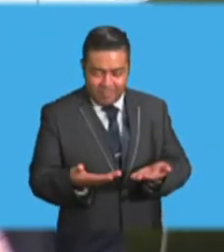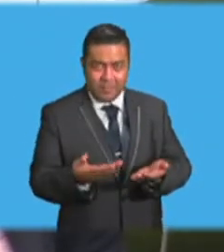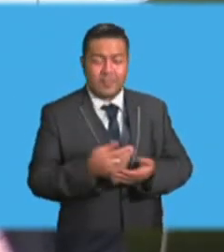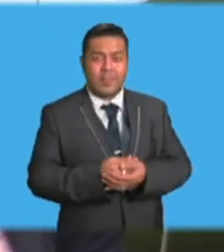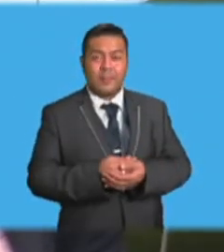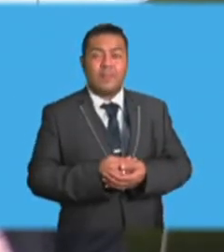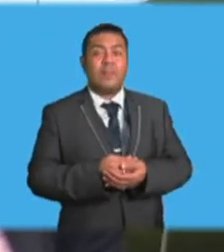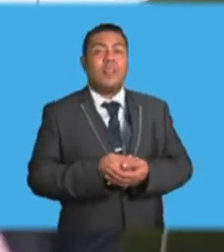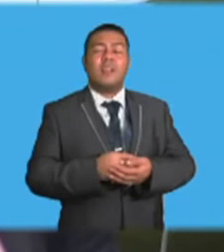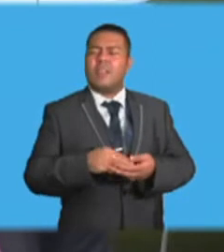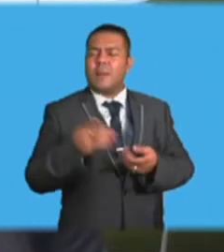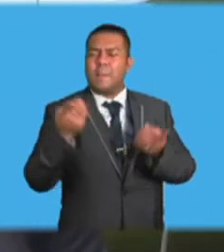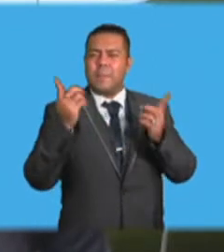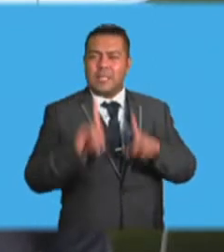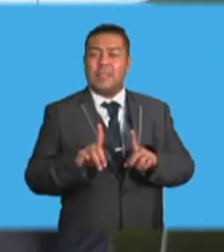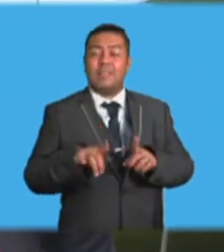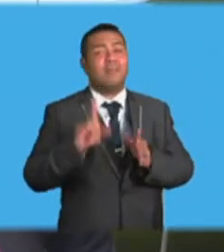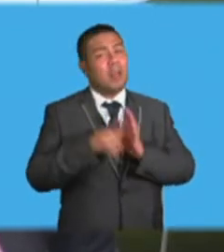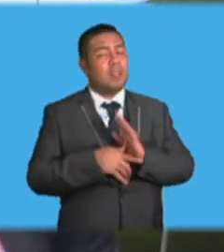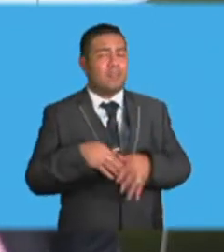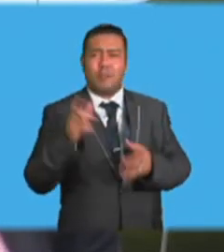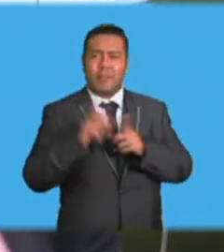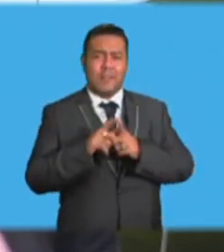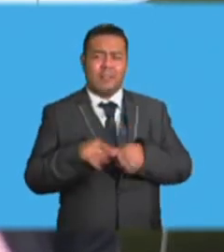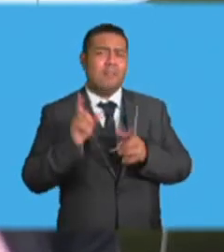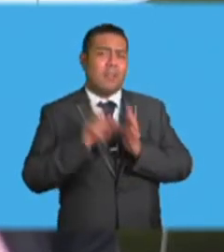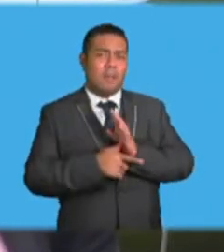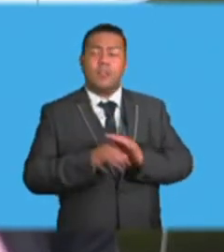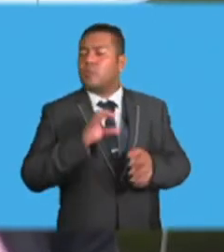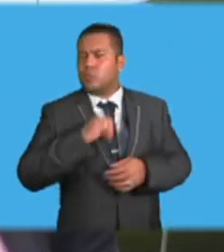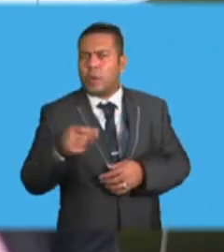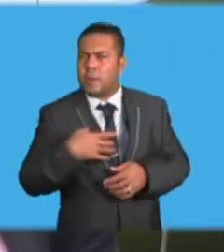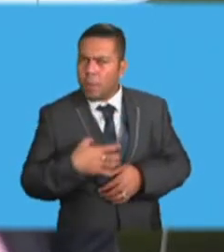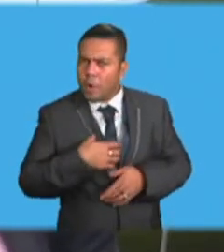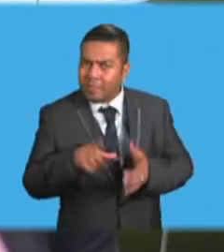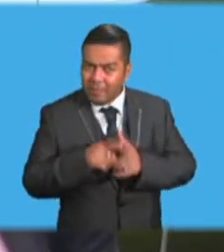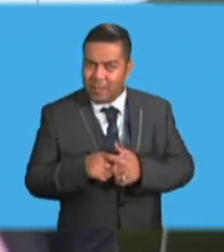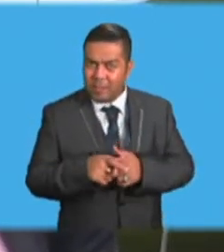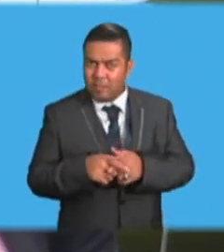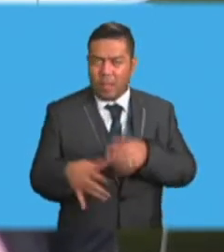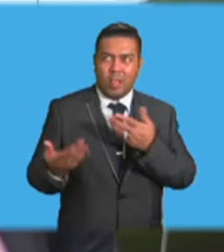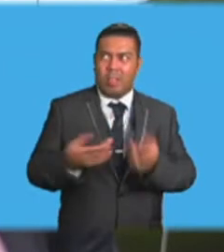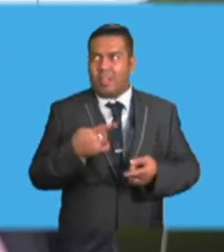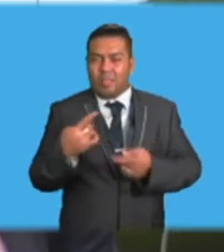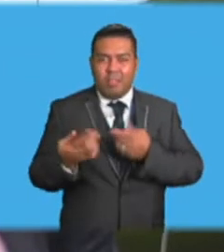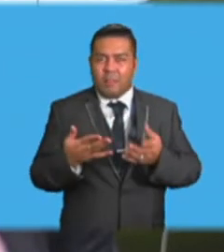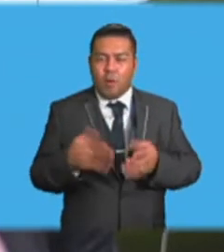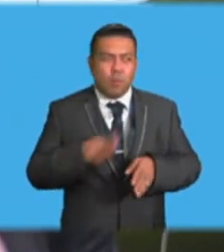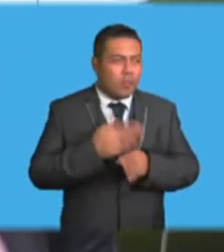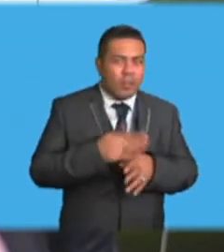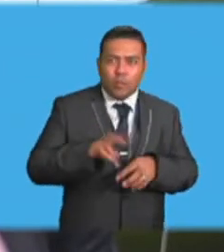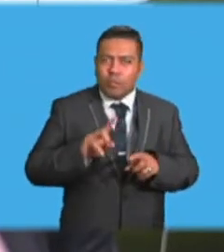or loved one is a difficult time, Madam Speaker, and that time should not be made more difficult by the hassle, the inconvenience of having to